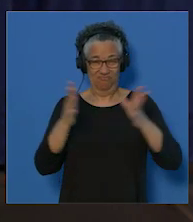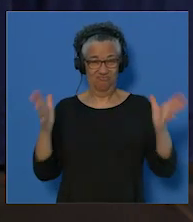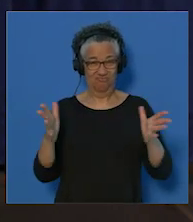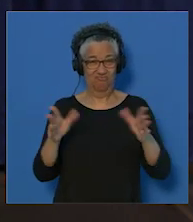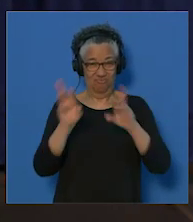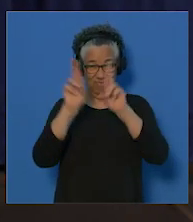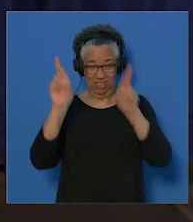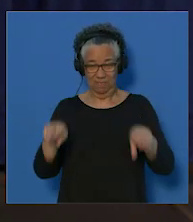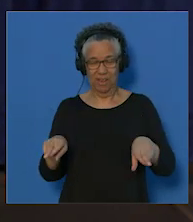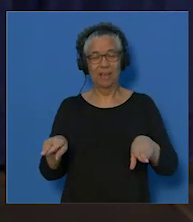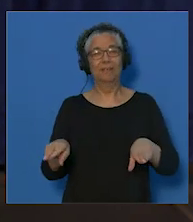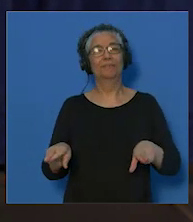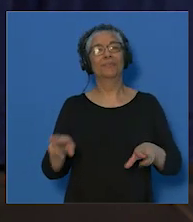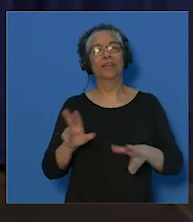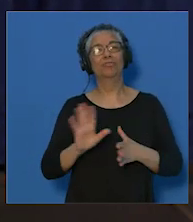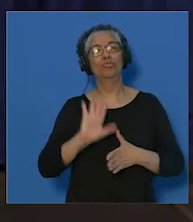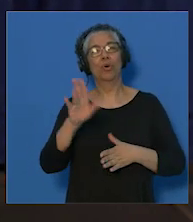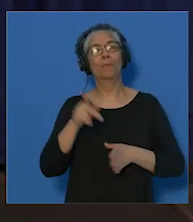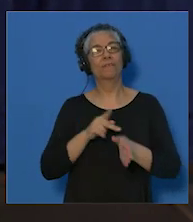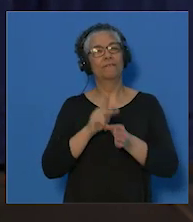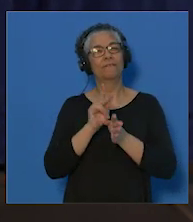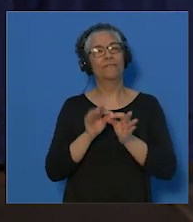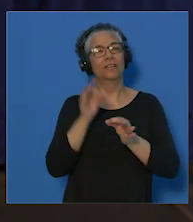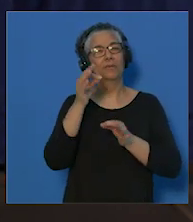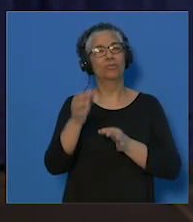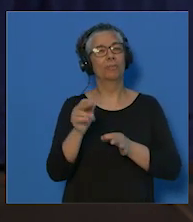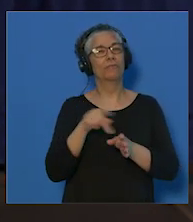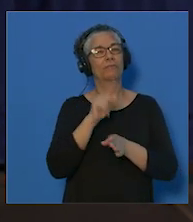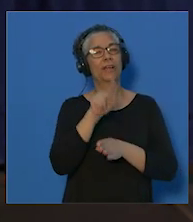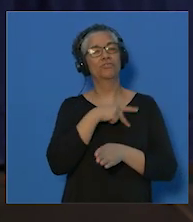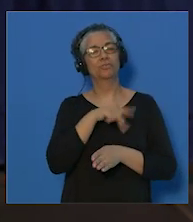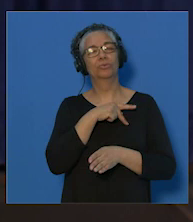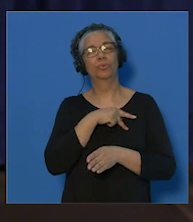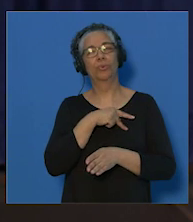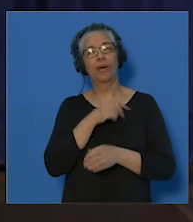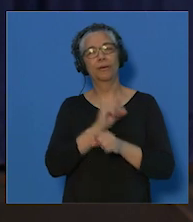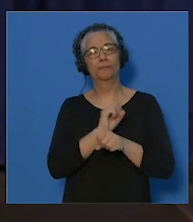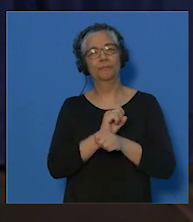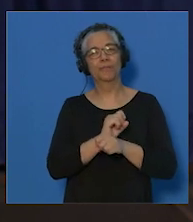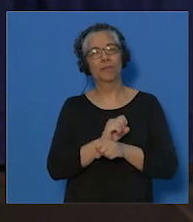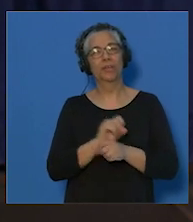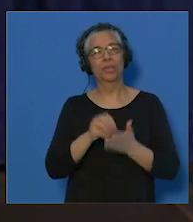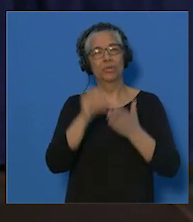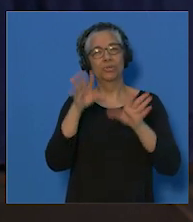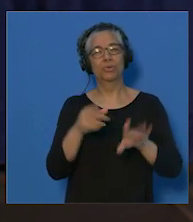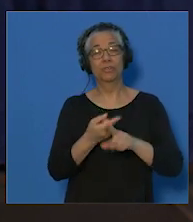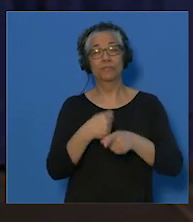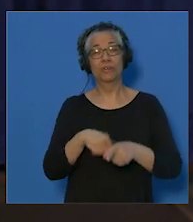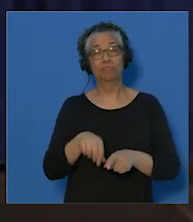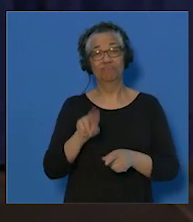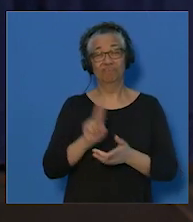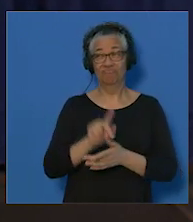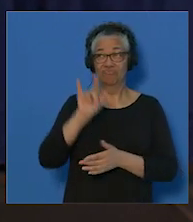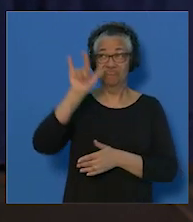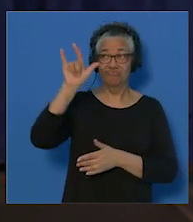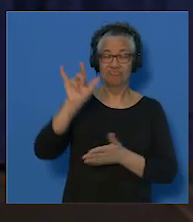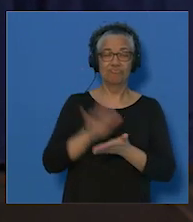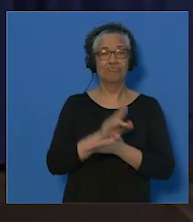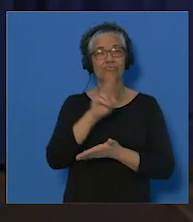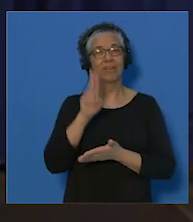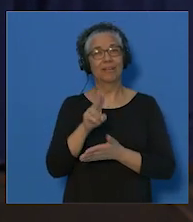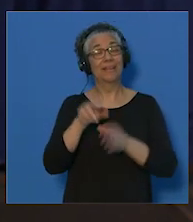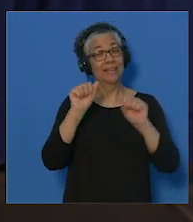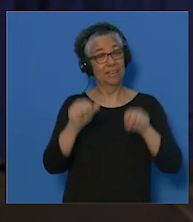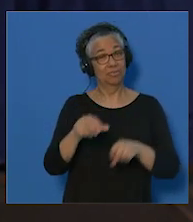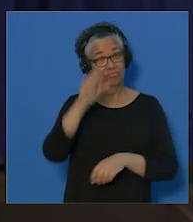worth. With its international accreditations, students from overseas institutions can take summer courses to decrease their